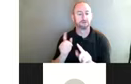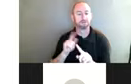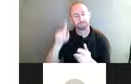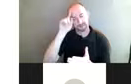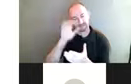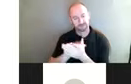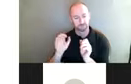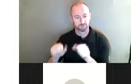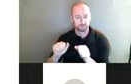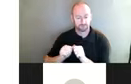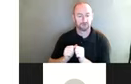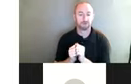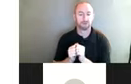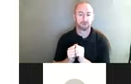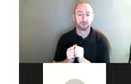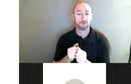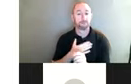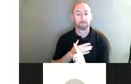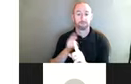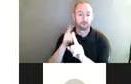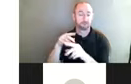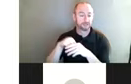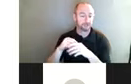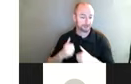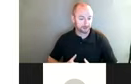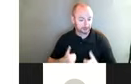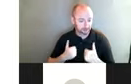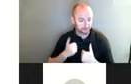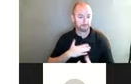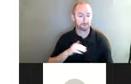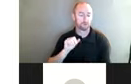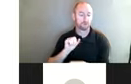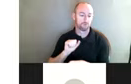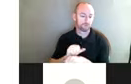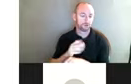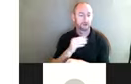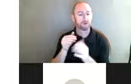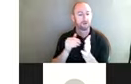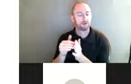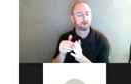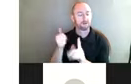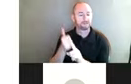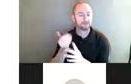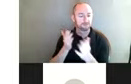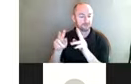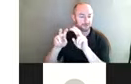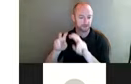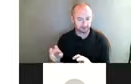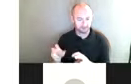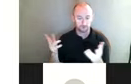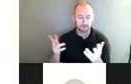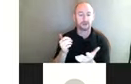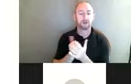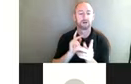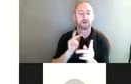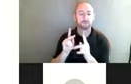category. And my goal in life and in my work, and often the goal in self-service analytics, is to help people